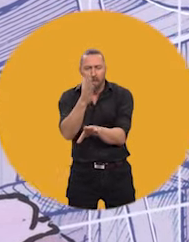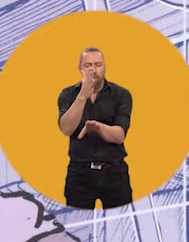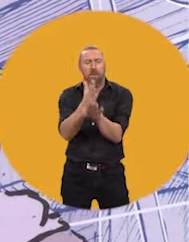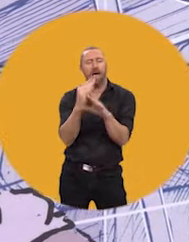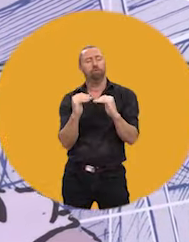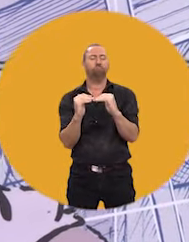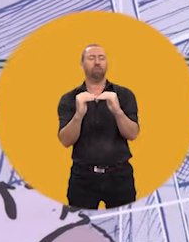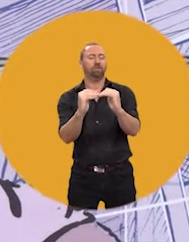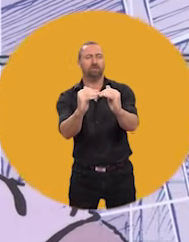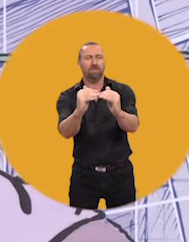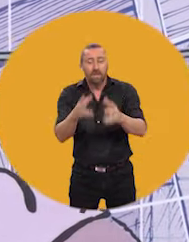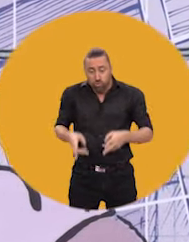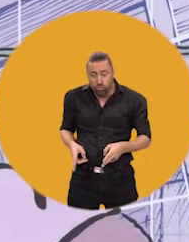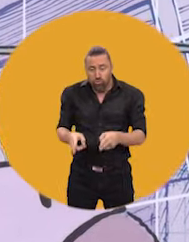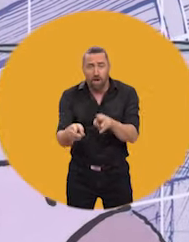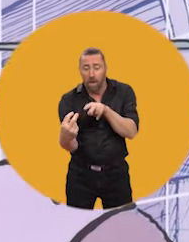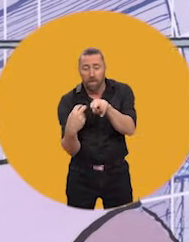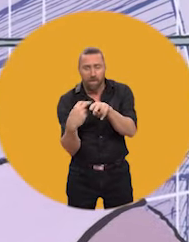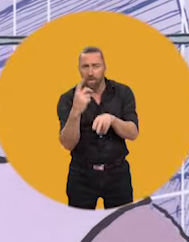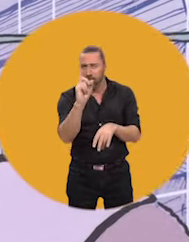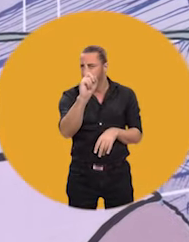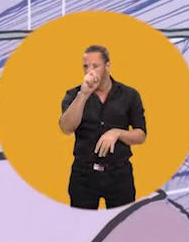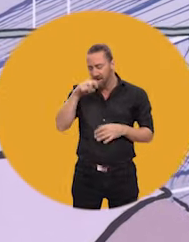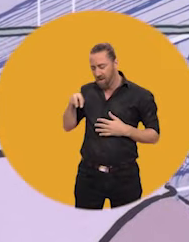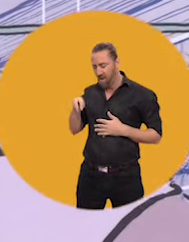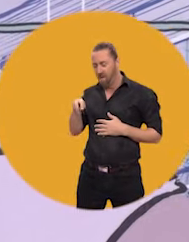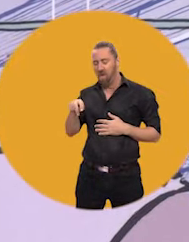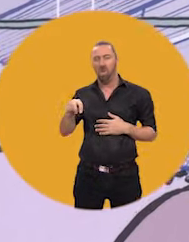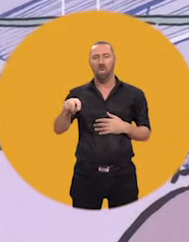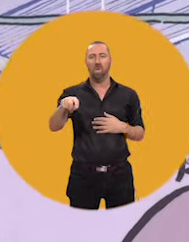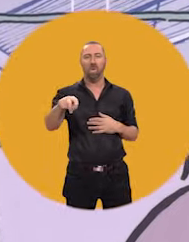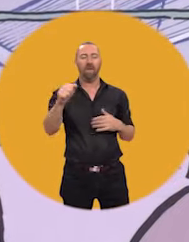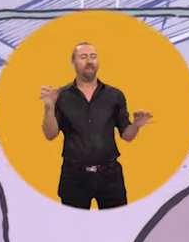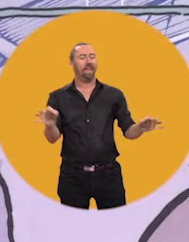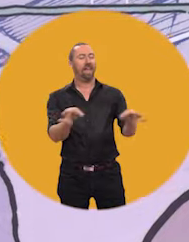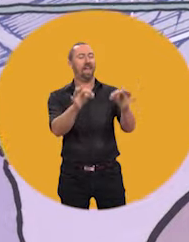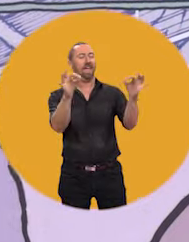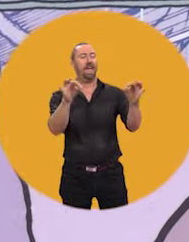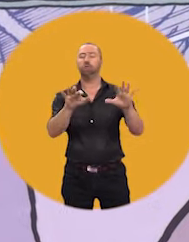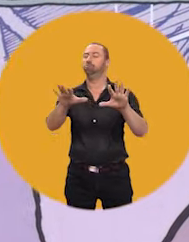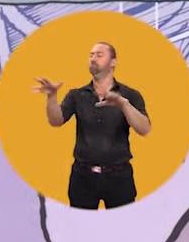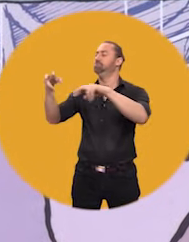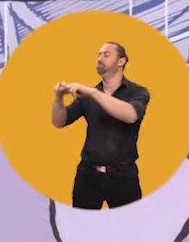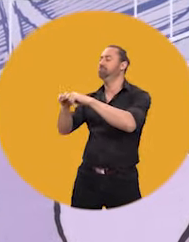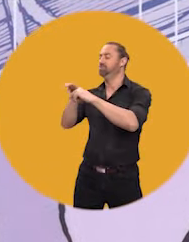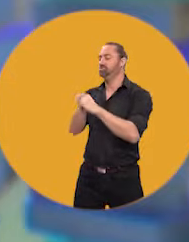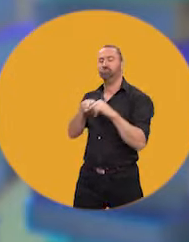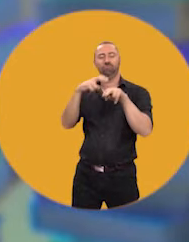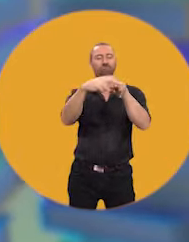ride stations, there weren't many streets. Instead, they built walkways with gardens and